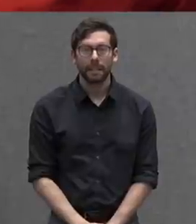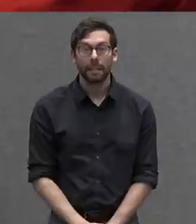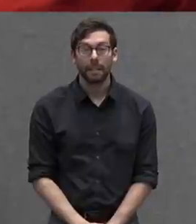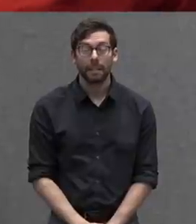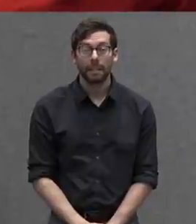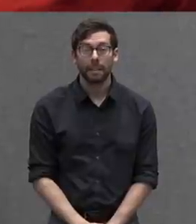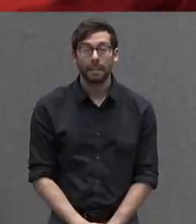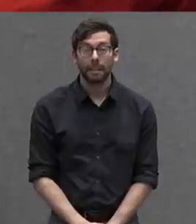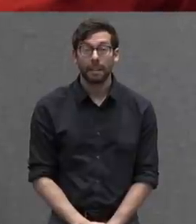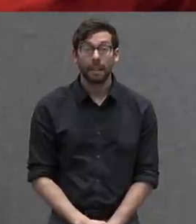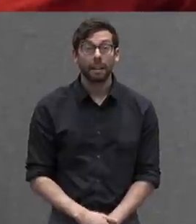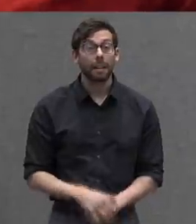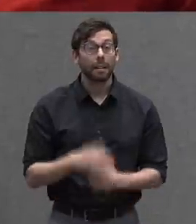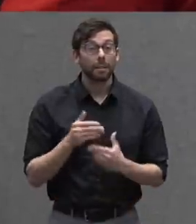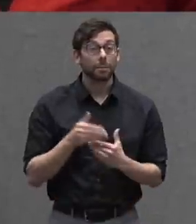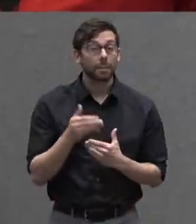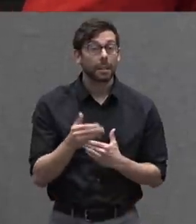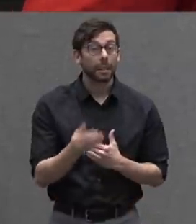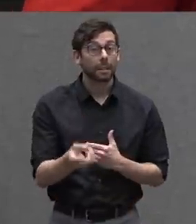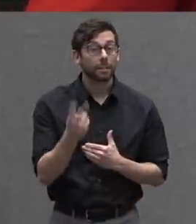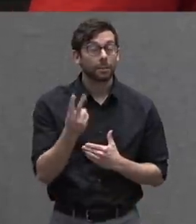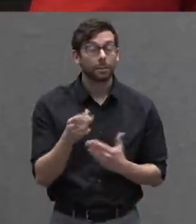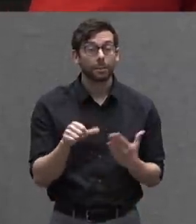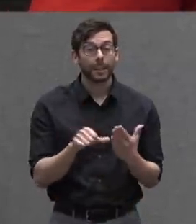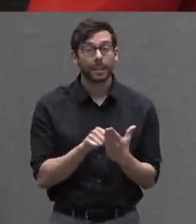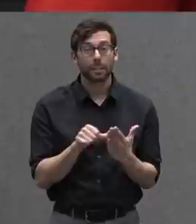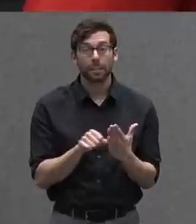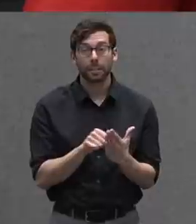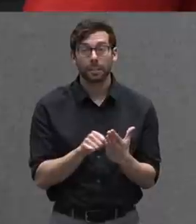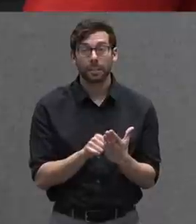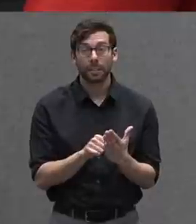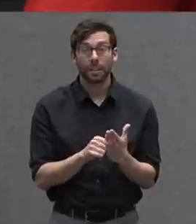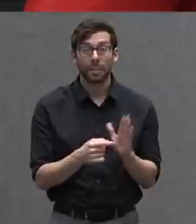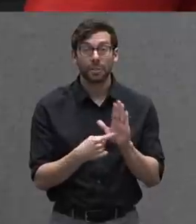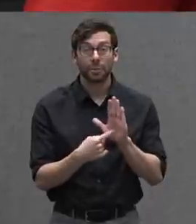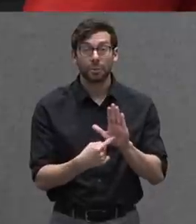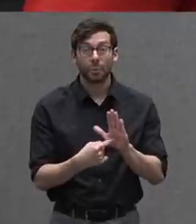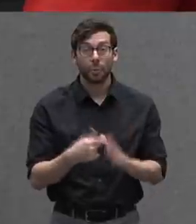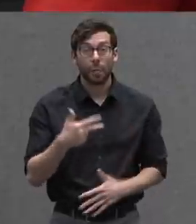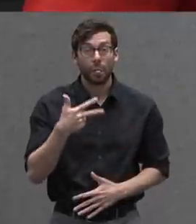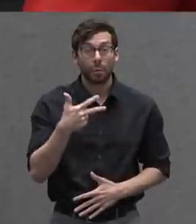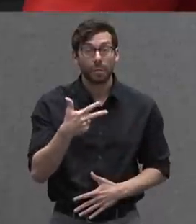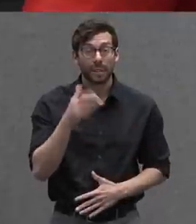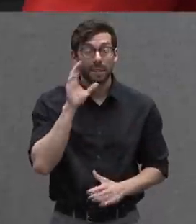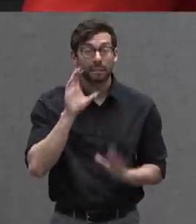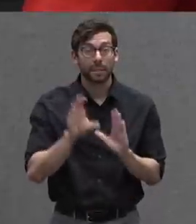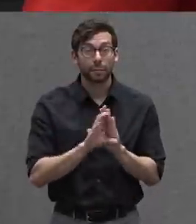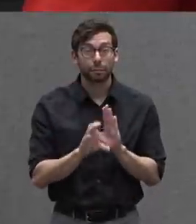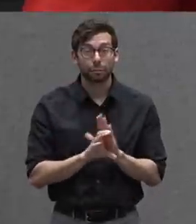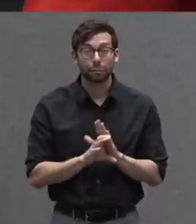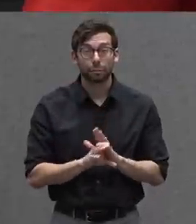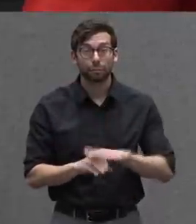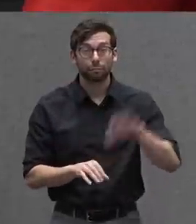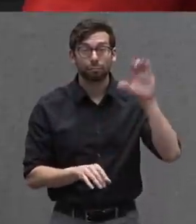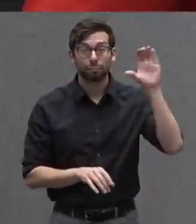The next two pages of this book show three different pictures.